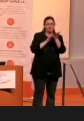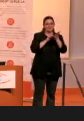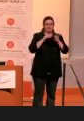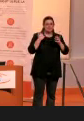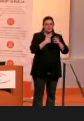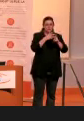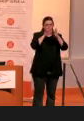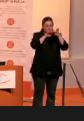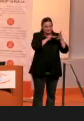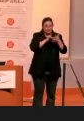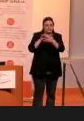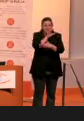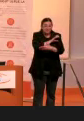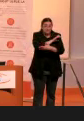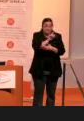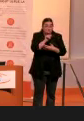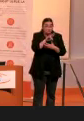ongoing in clinical trials.